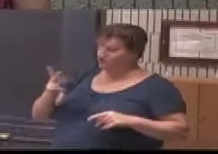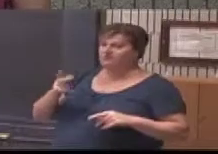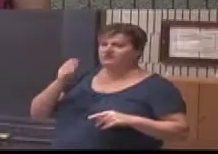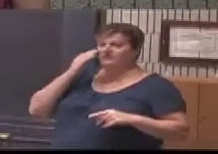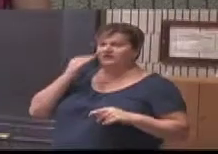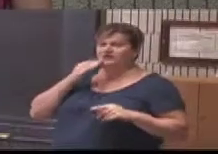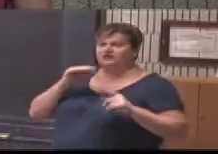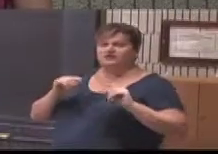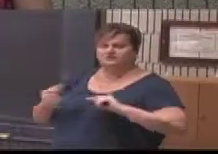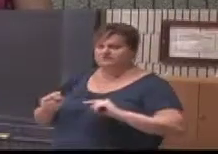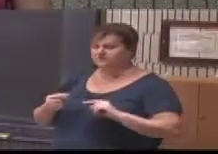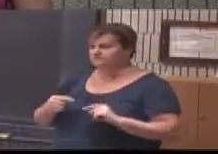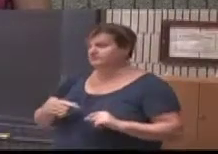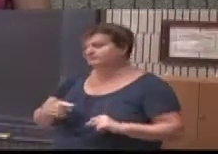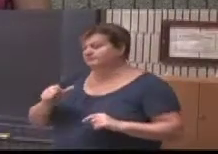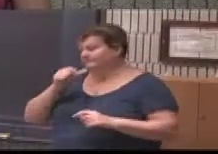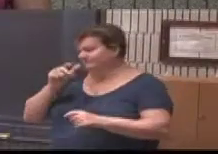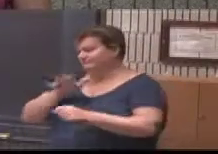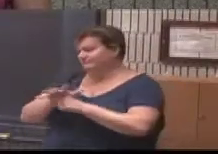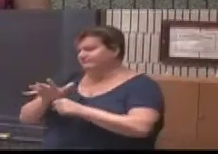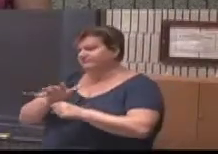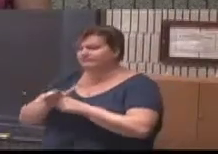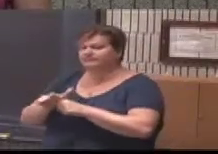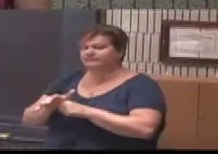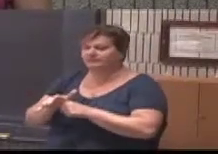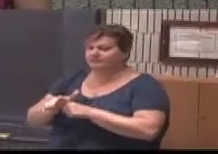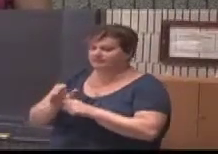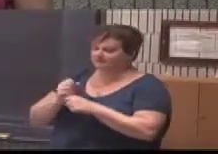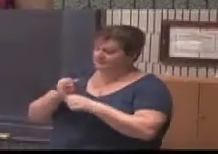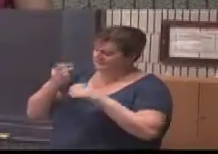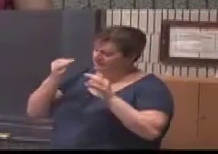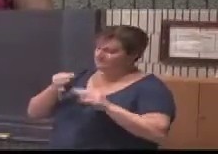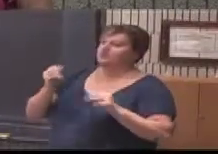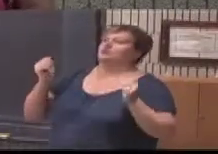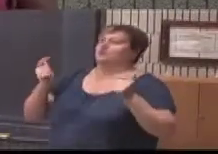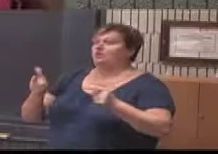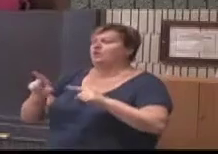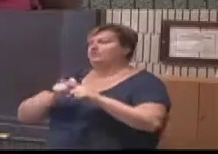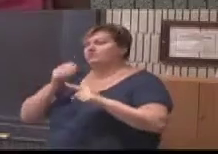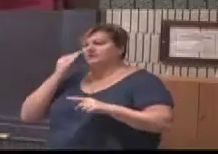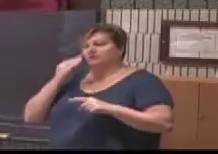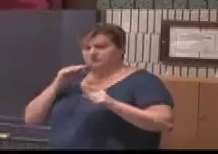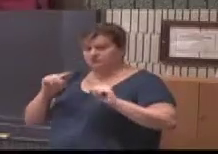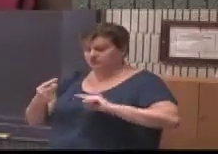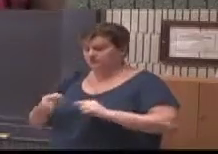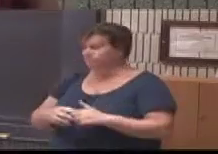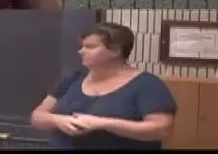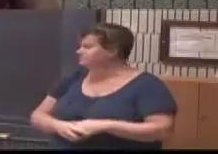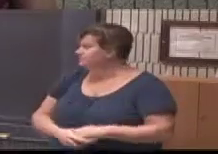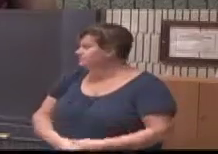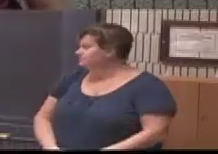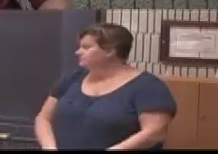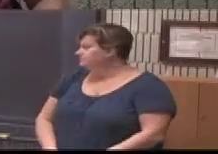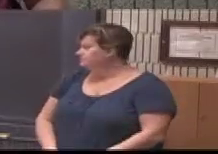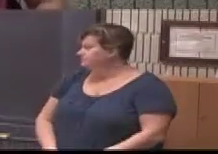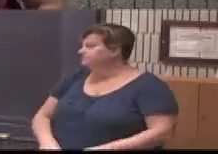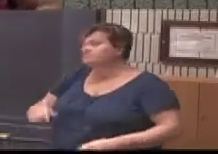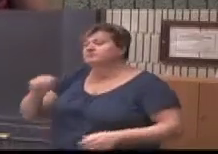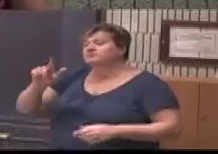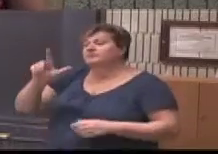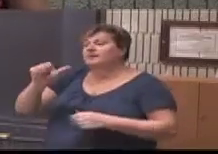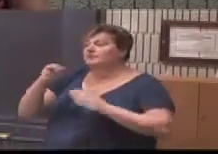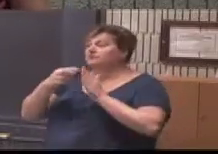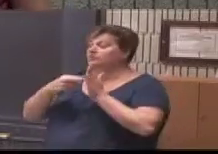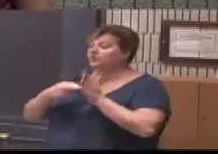from cadavers. That's not enough to make a hypothesis on. So the ALS registry is something I'm